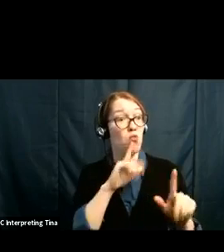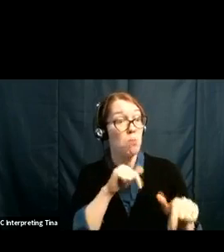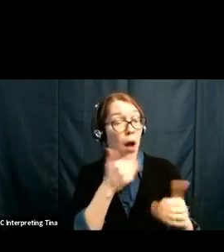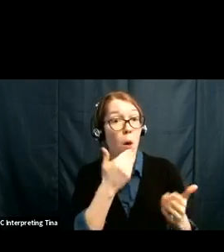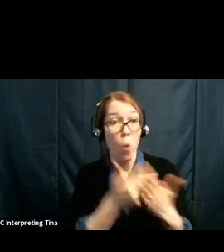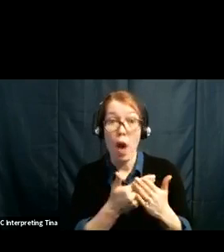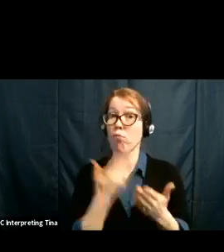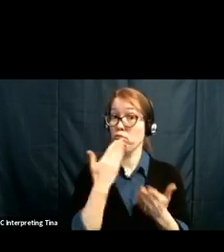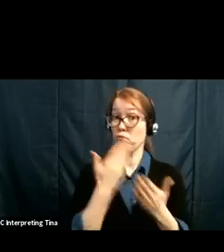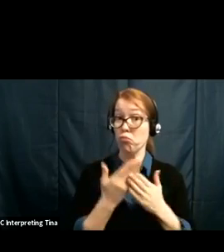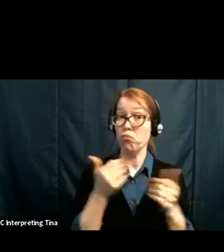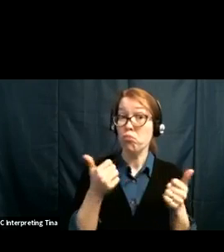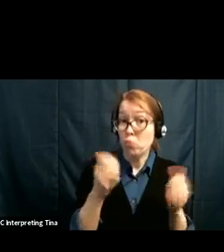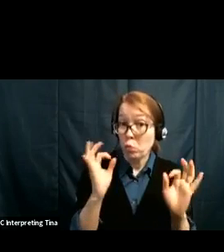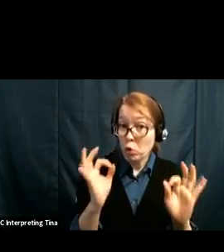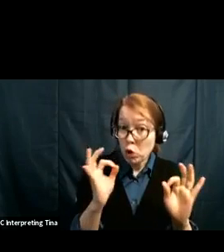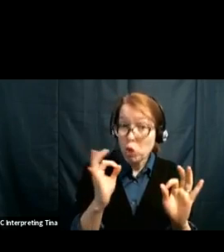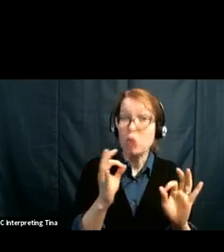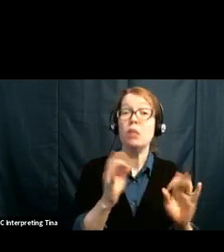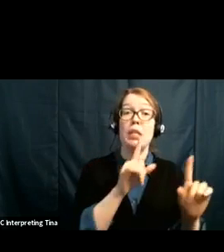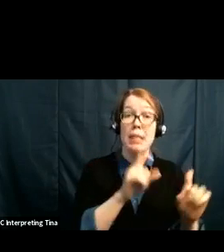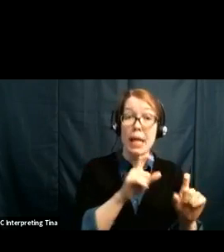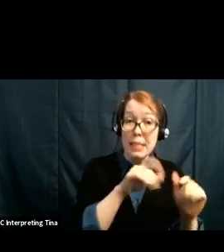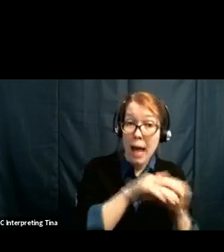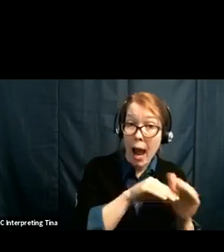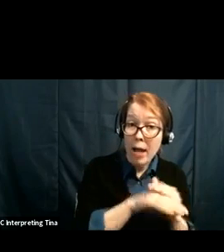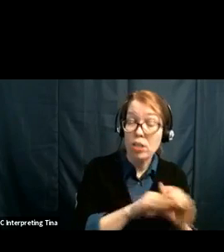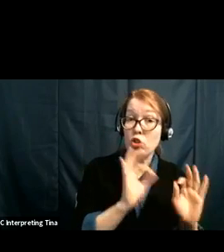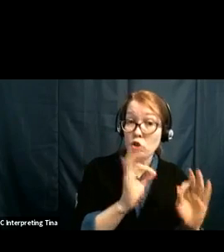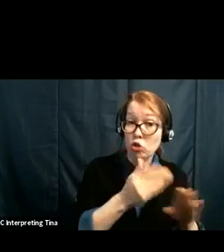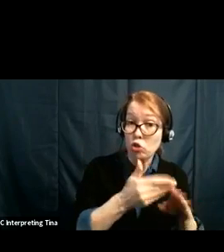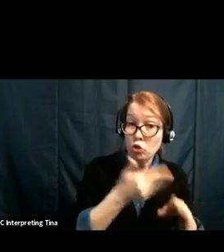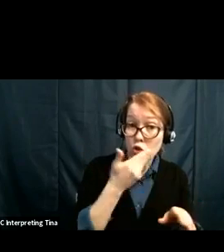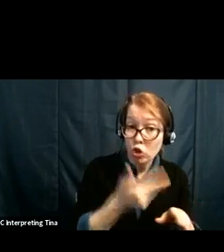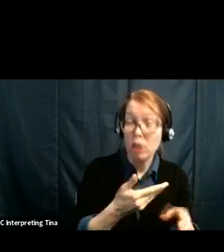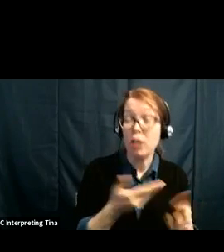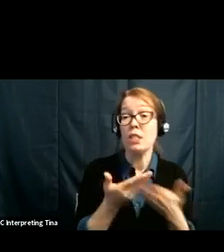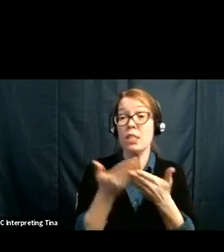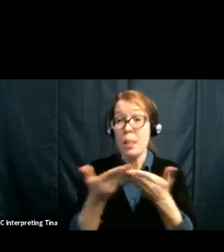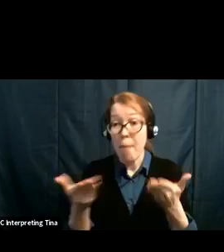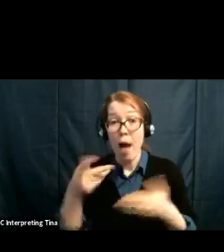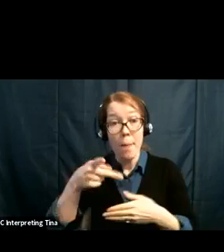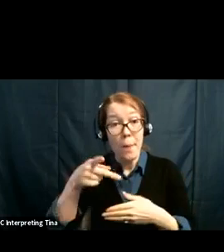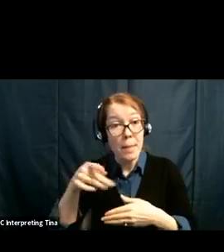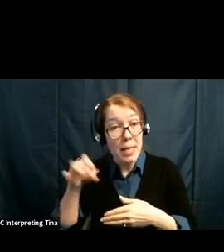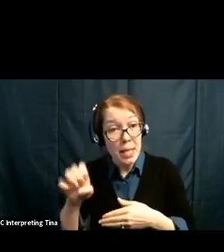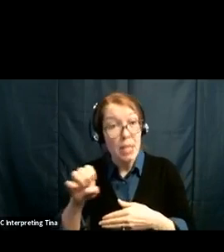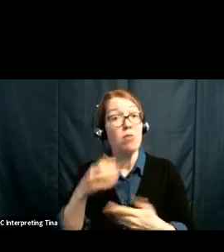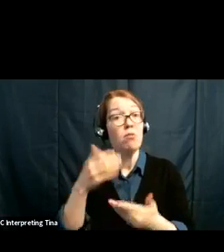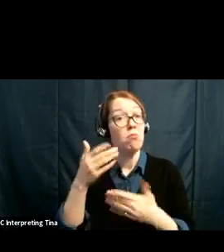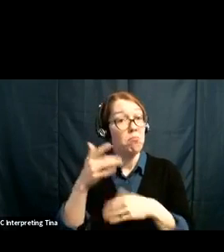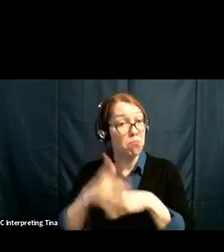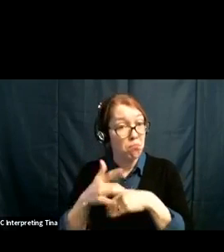good position right now with our testing capacities and our supply of personal protective